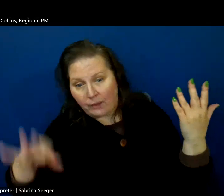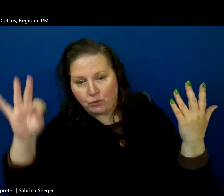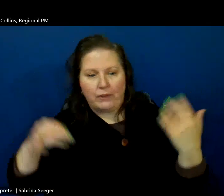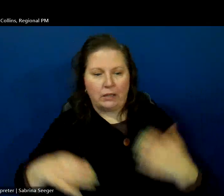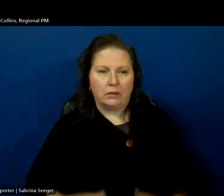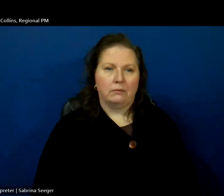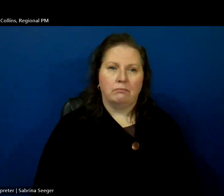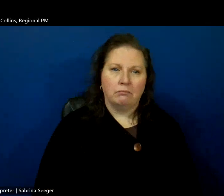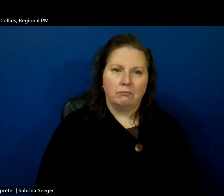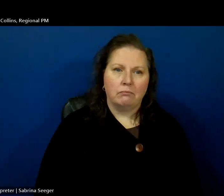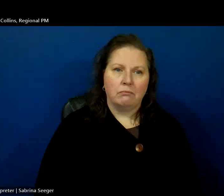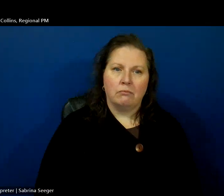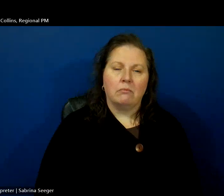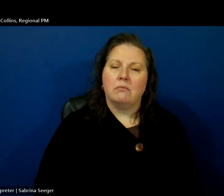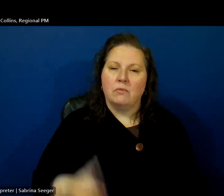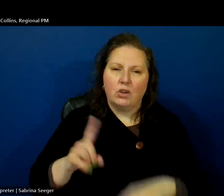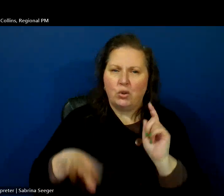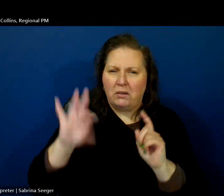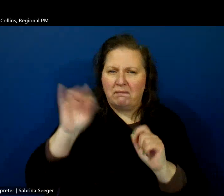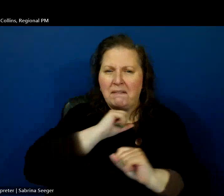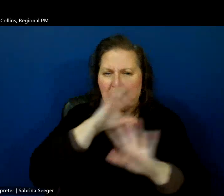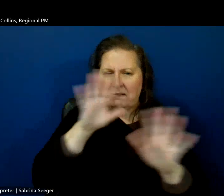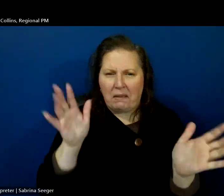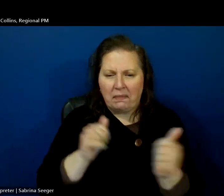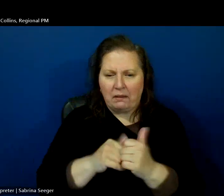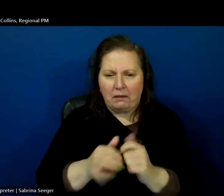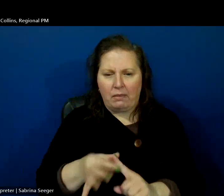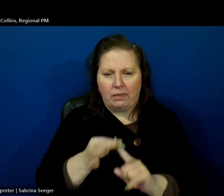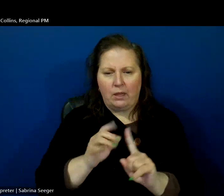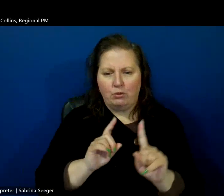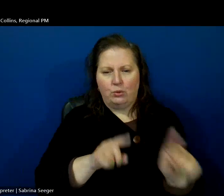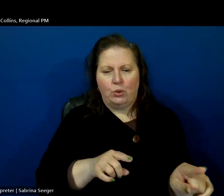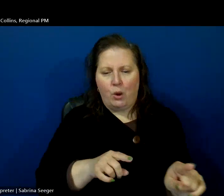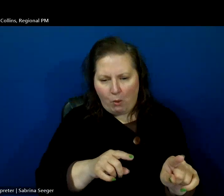In fact, you couldn't find it all unless you went to the